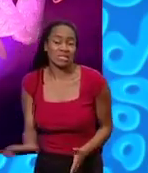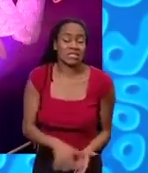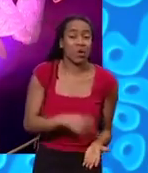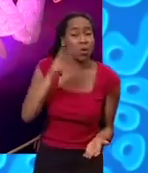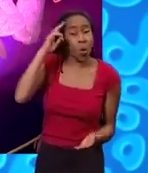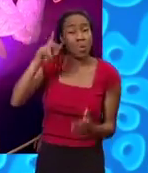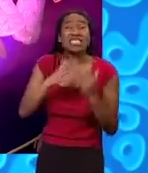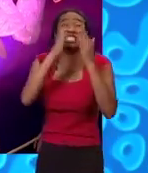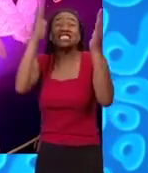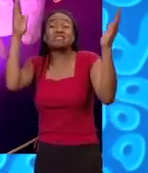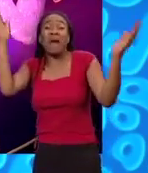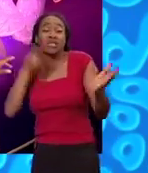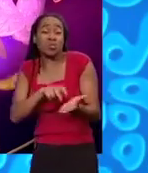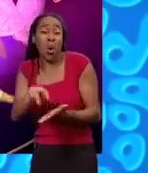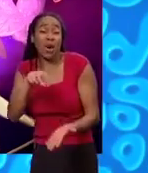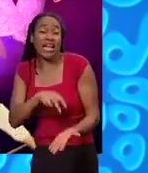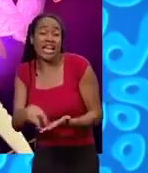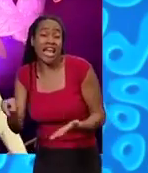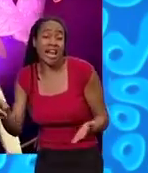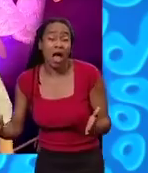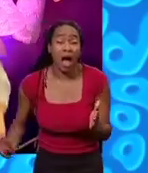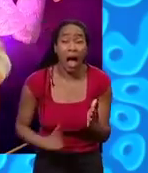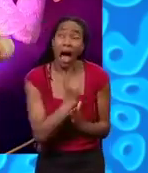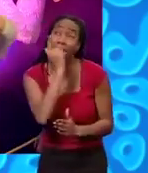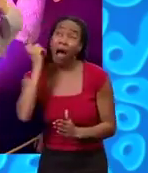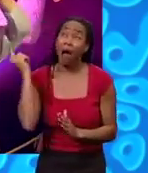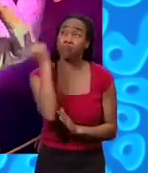walking. High up in the sky.